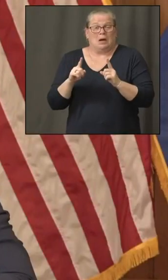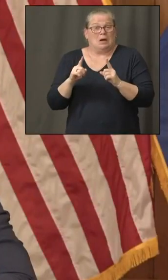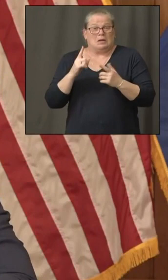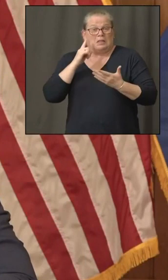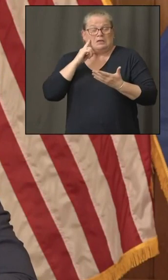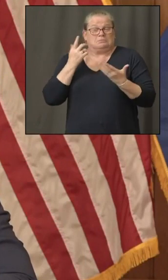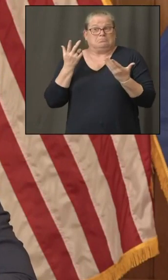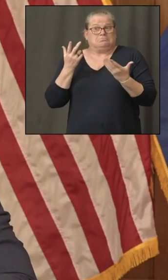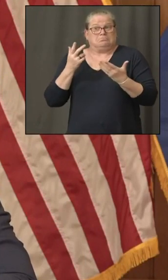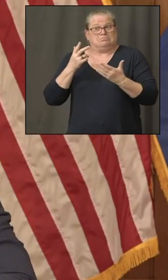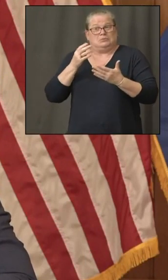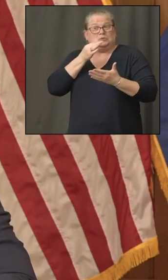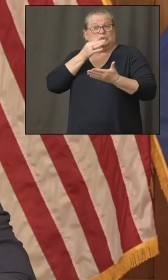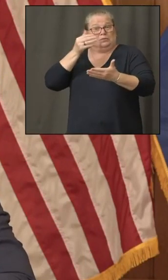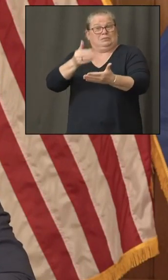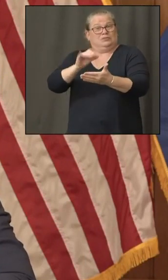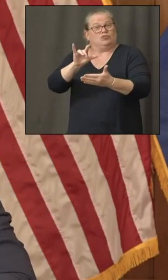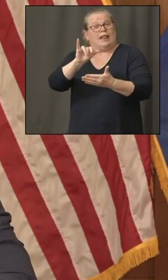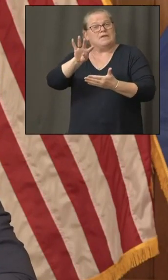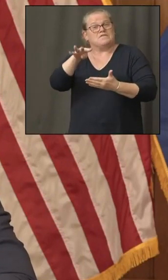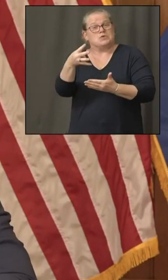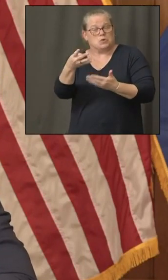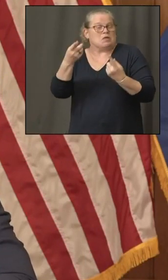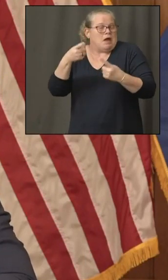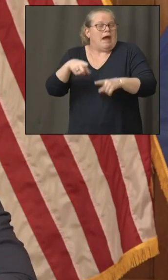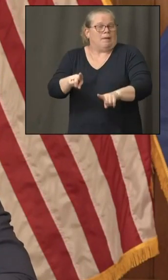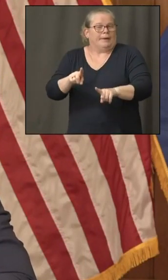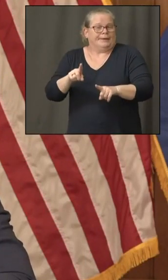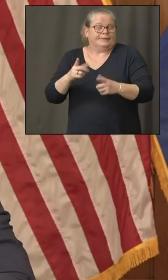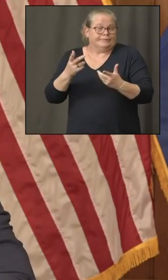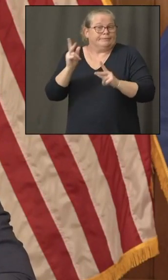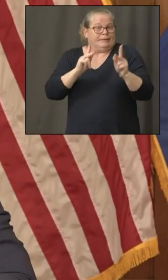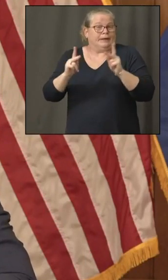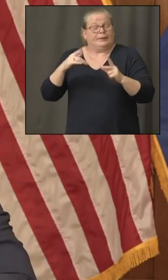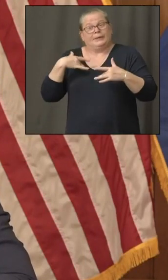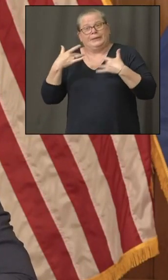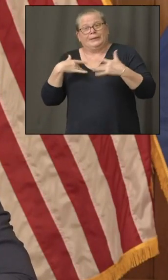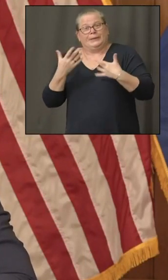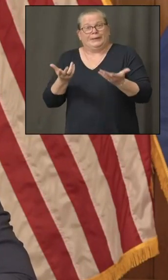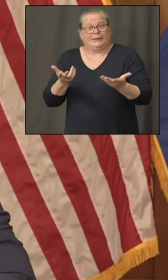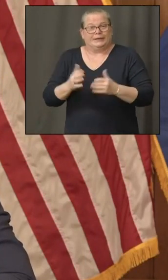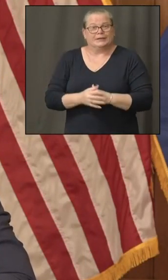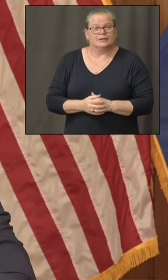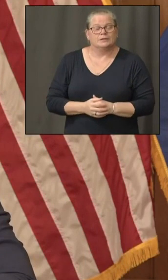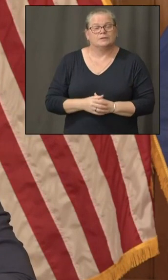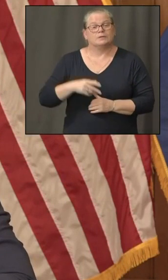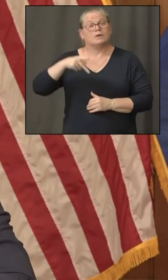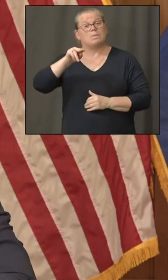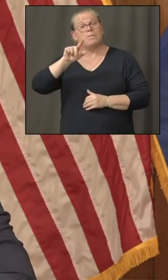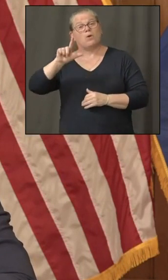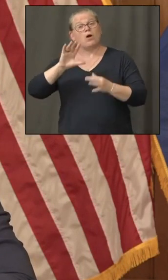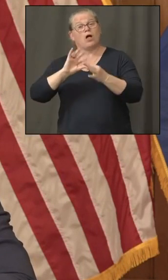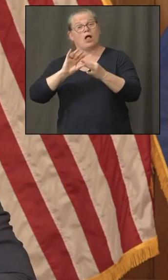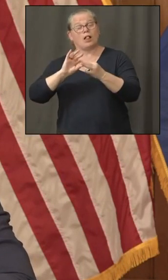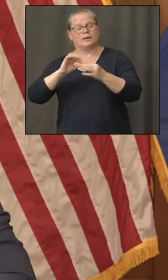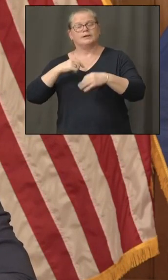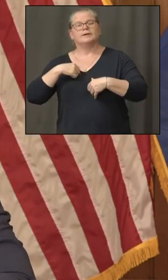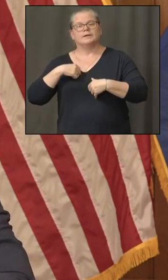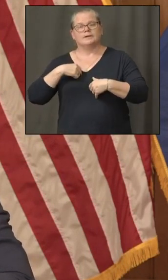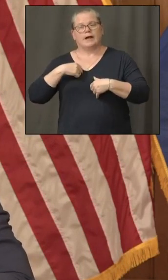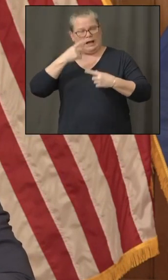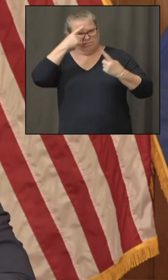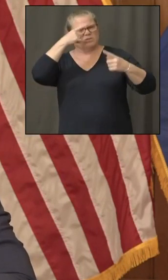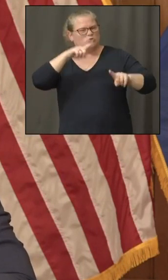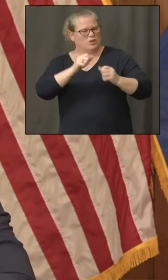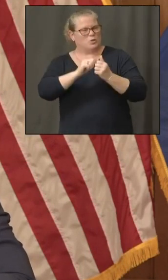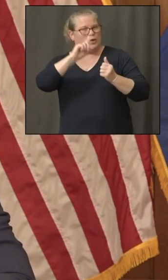there are various fireworks that are being used in our cities that are illegal. and I want to thank the work of the various local